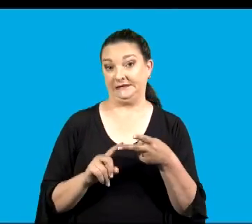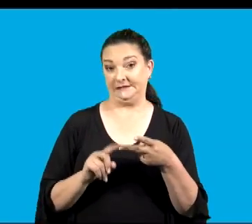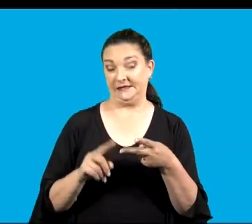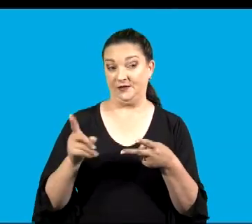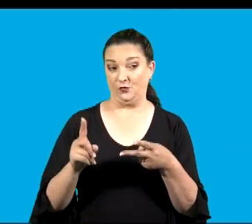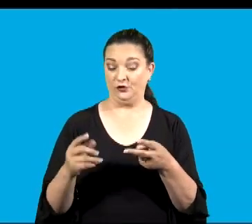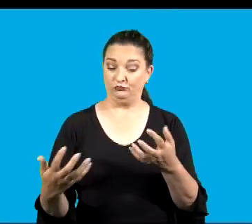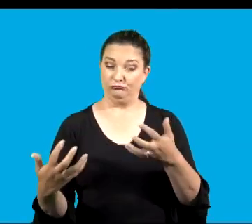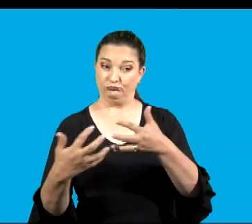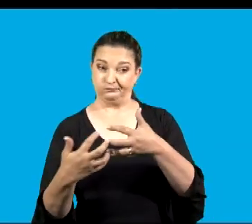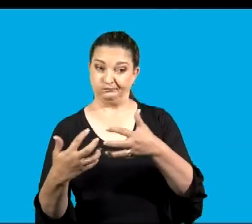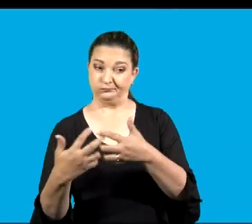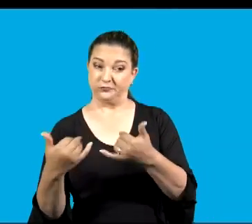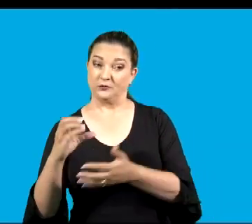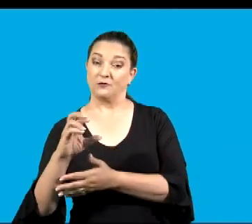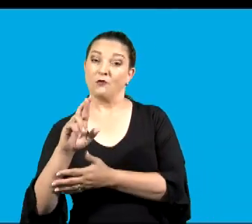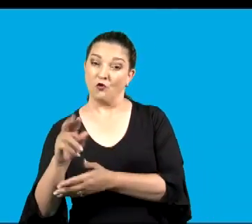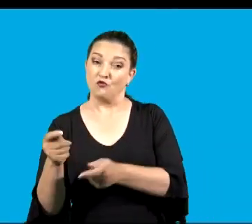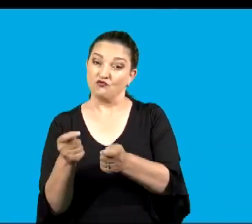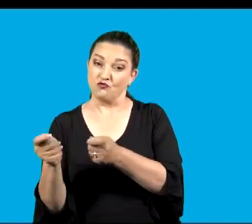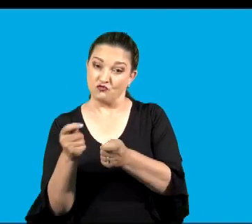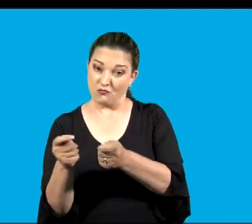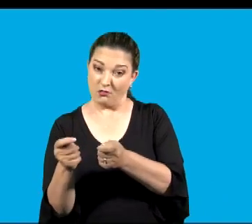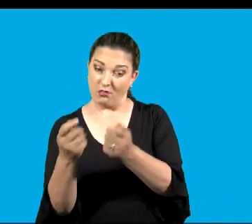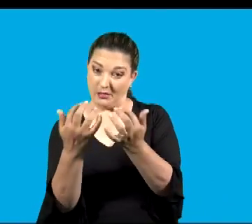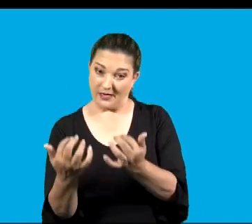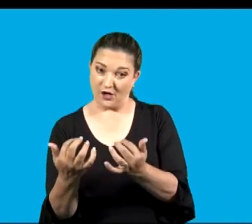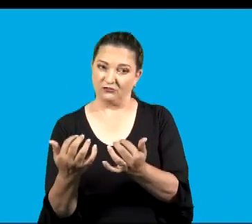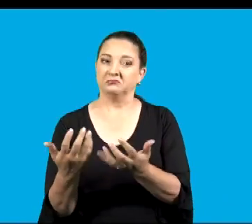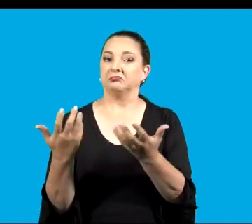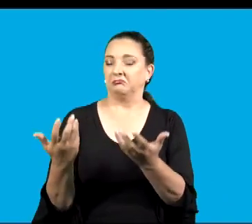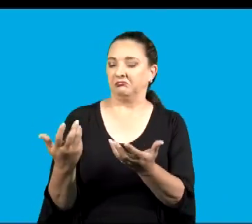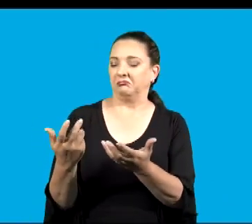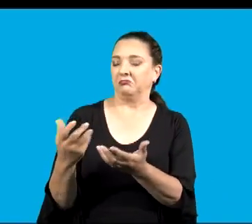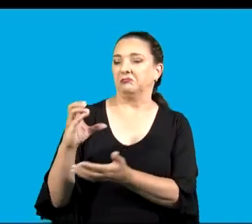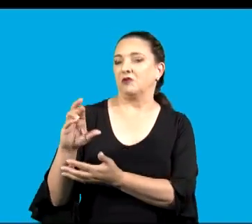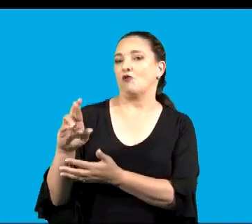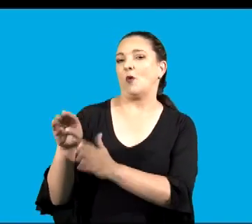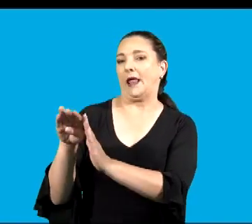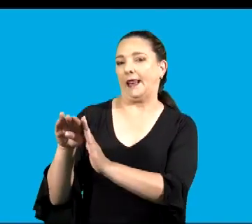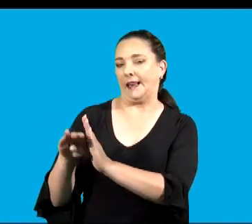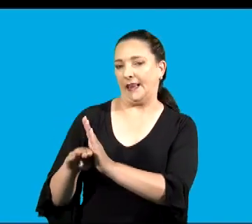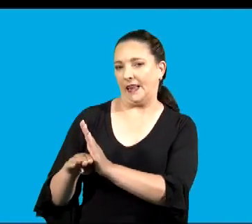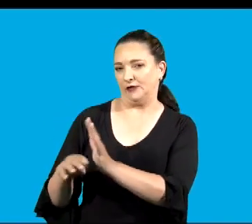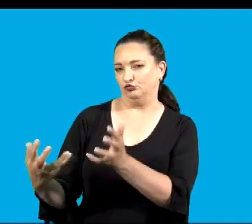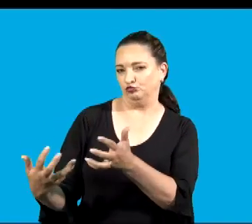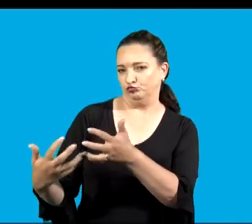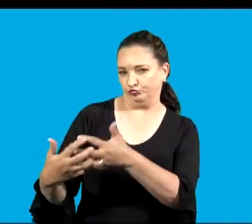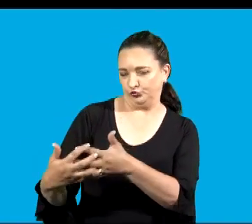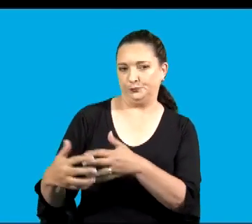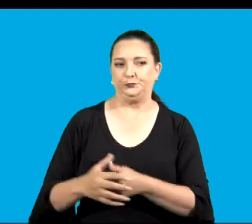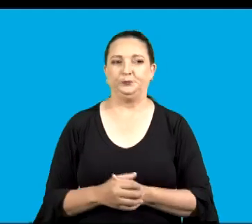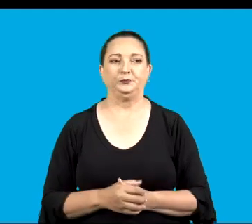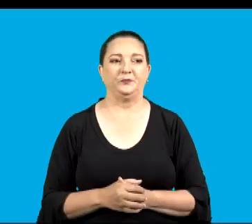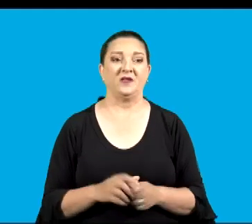And the second one is when we reconcile the creditors control account and the creditors list. When